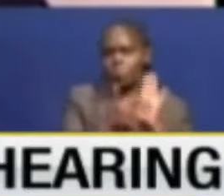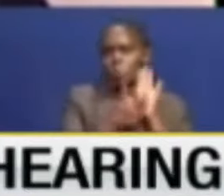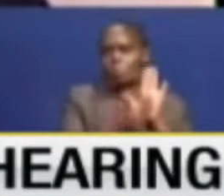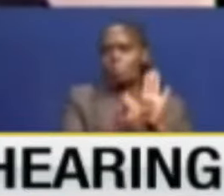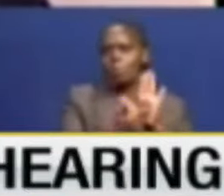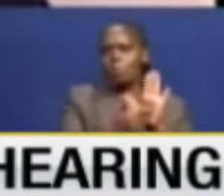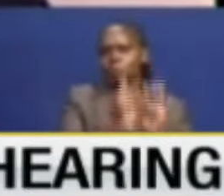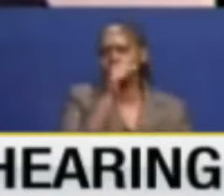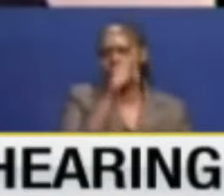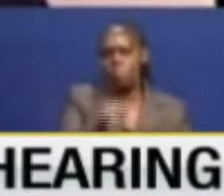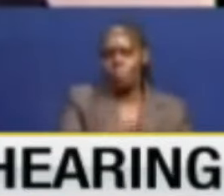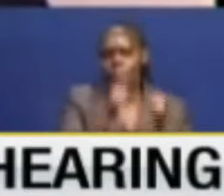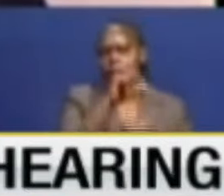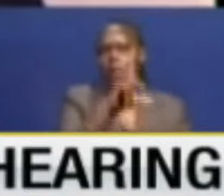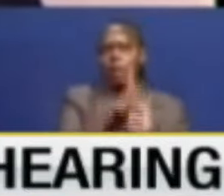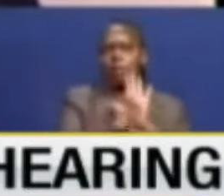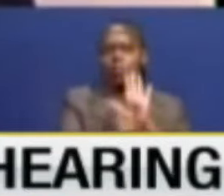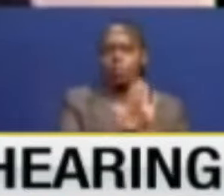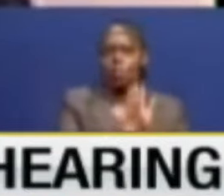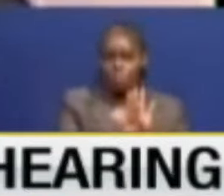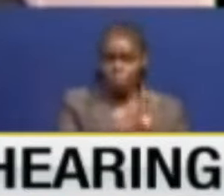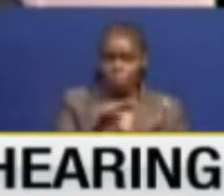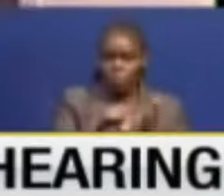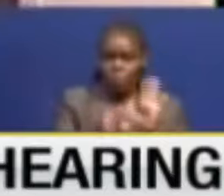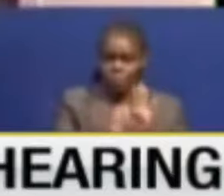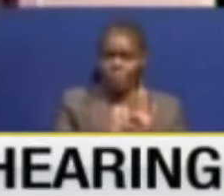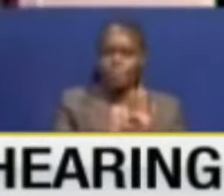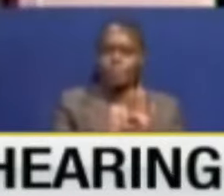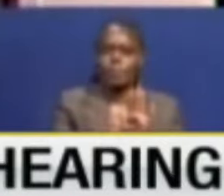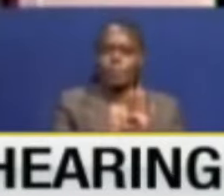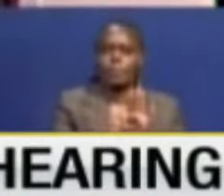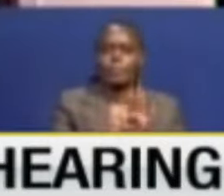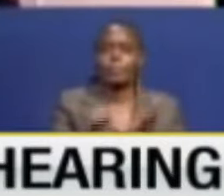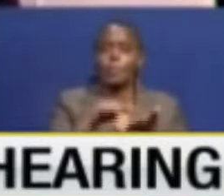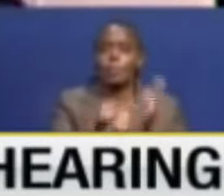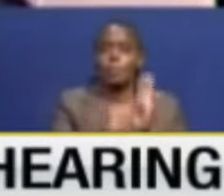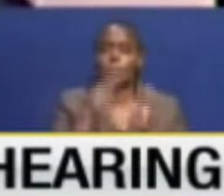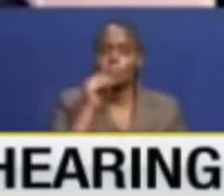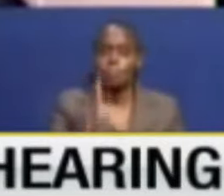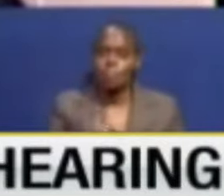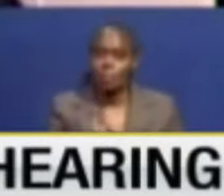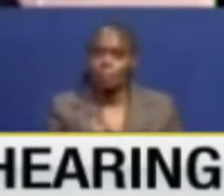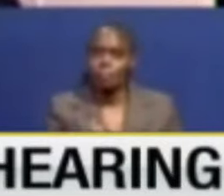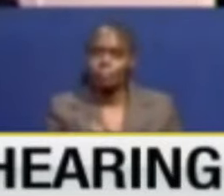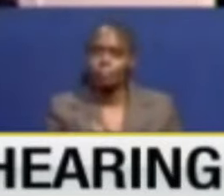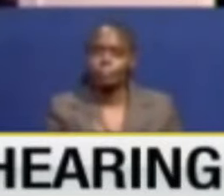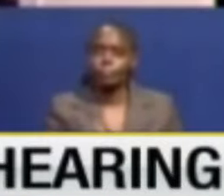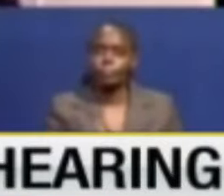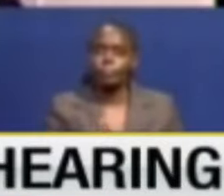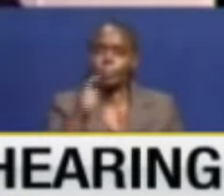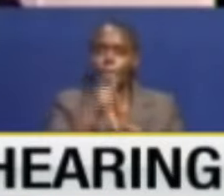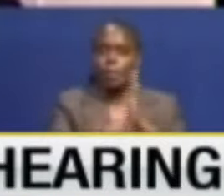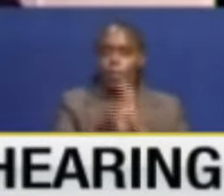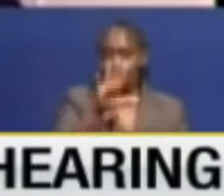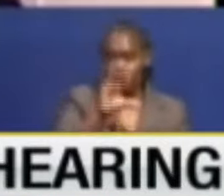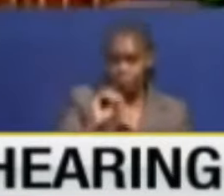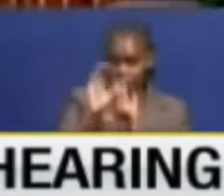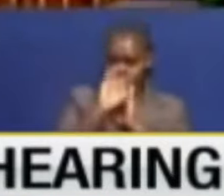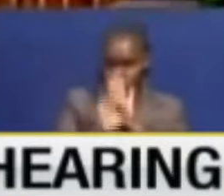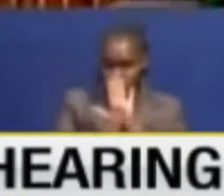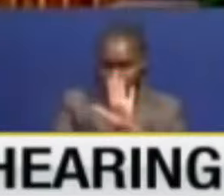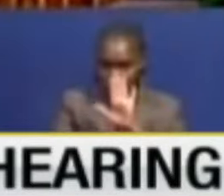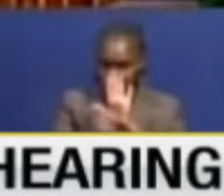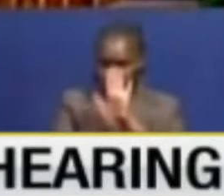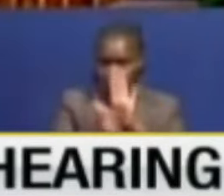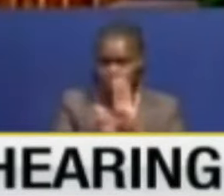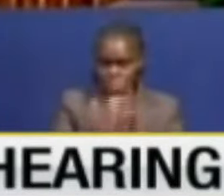with illegality. That means, Your Honor, so that means, Mr. Speaker, sir, that Article 50 of the Constitution shall